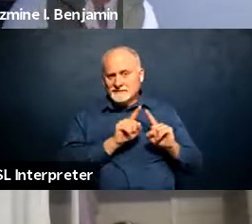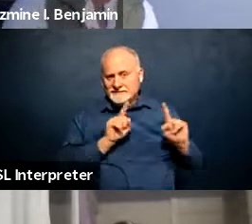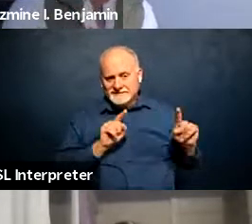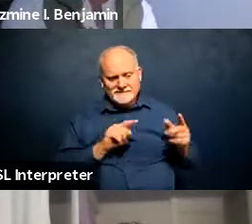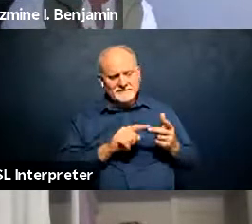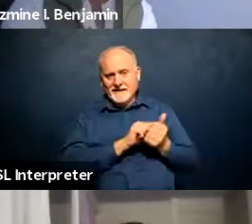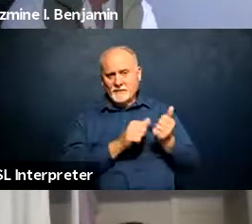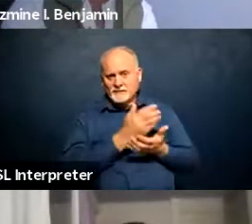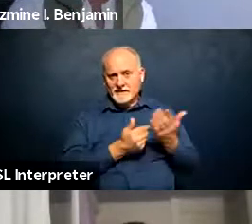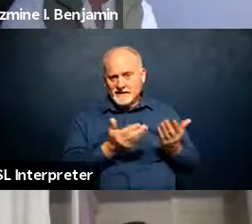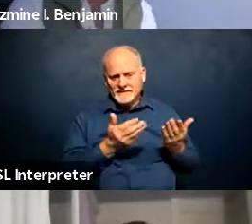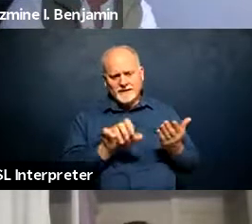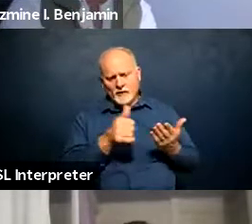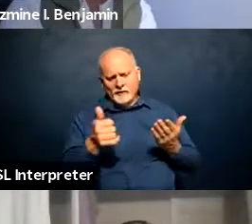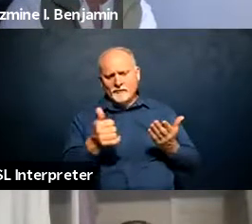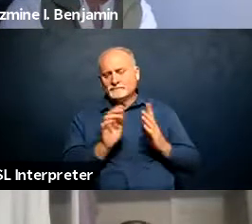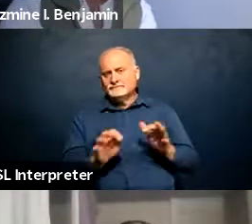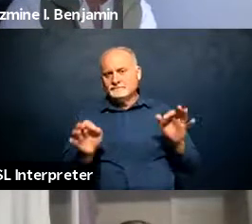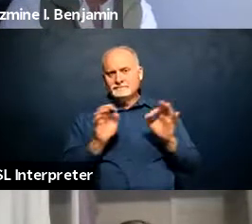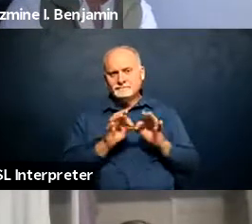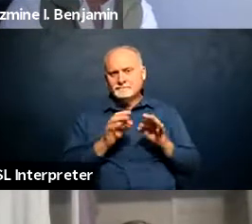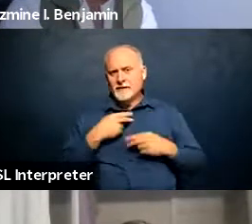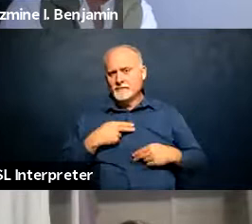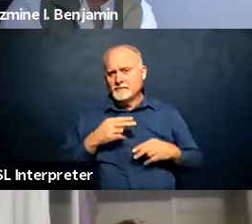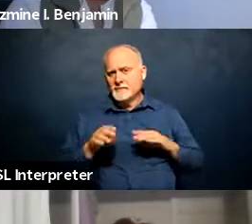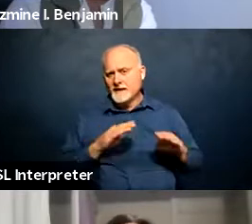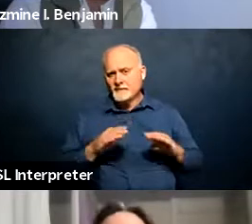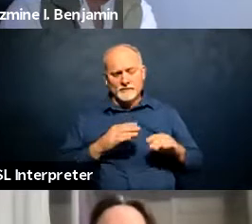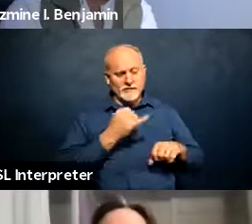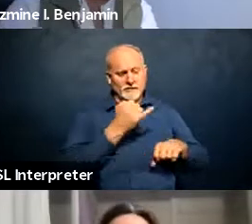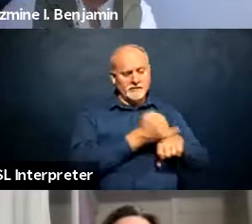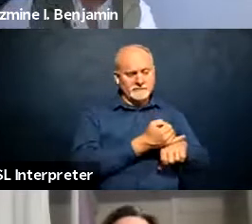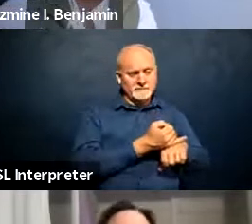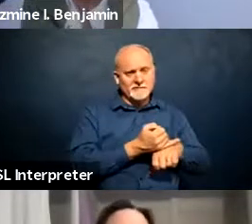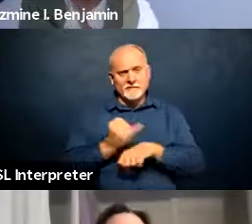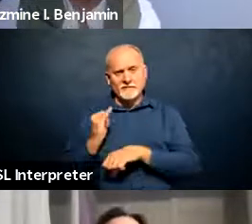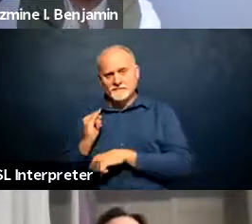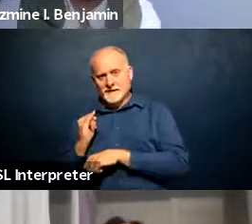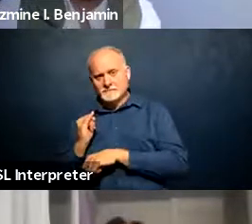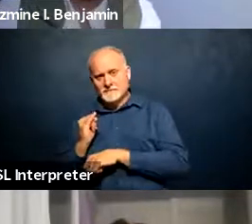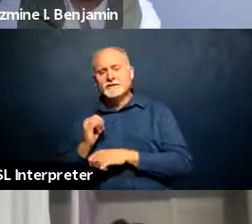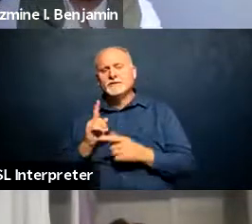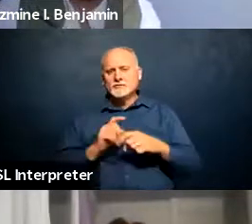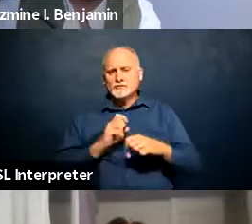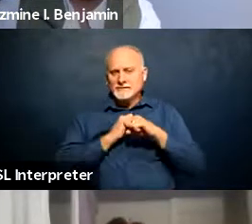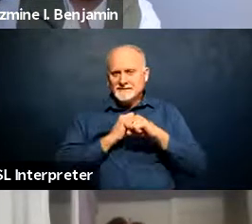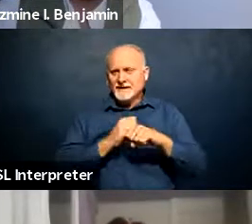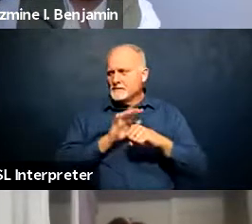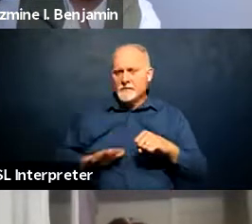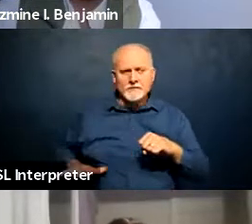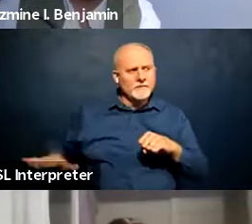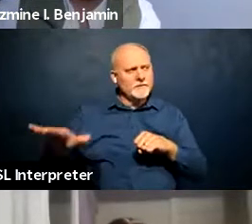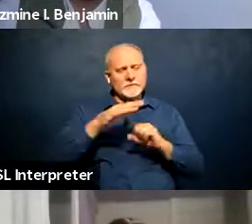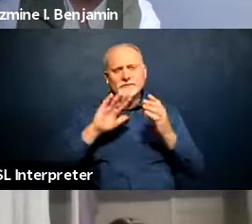hand washing, and other critical health and safety behaviors, both on and off campus, in order to protect the entire community.